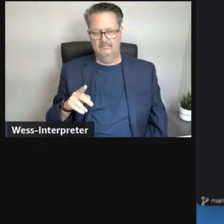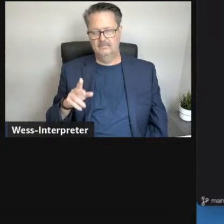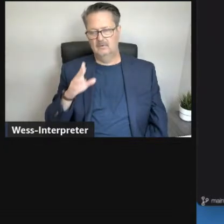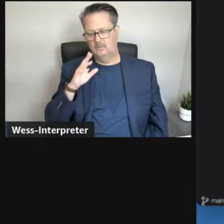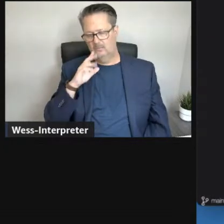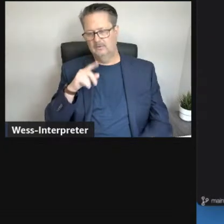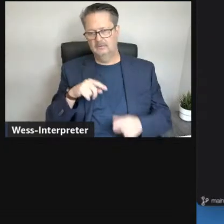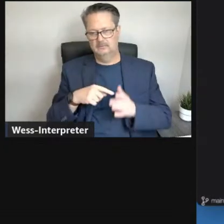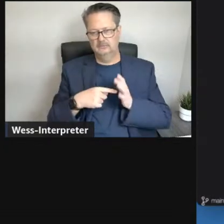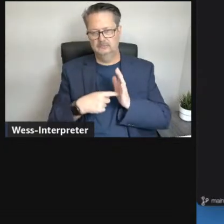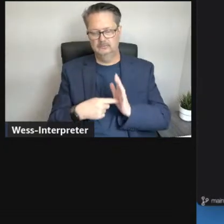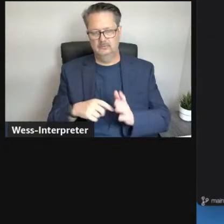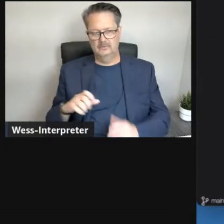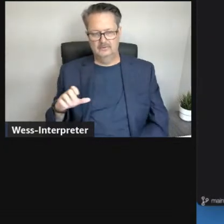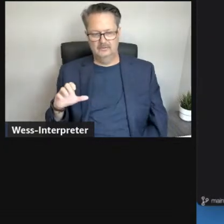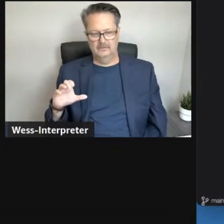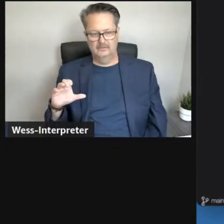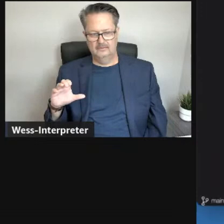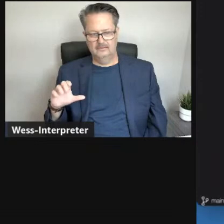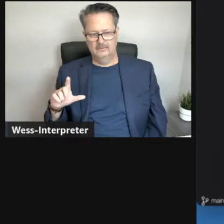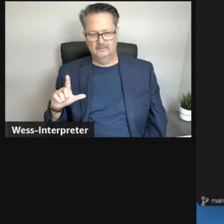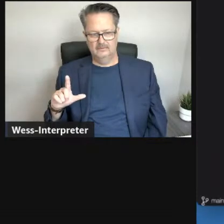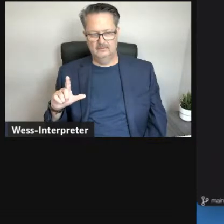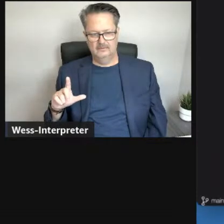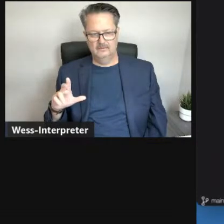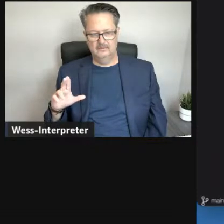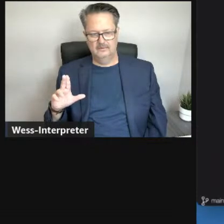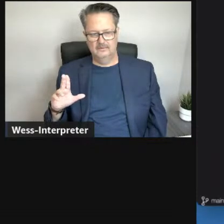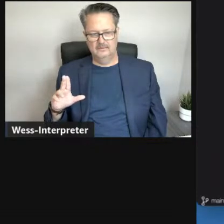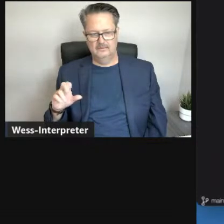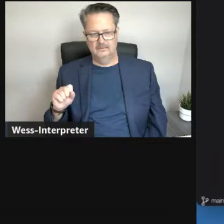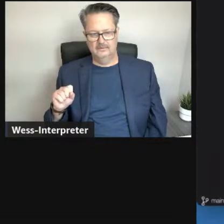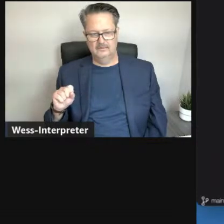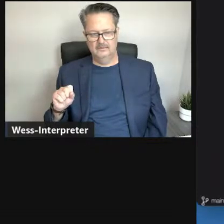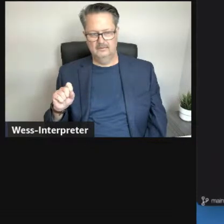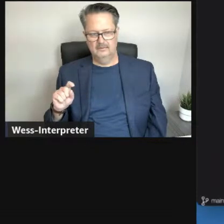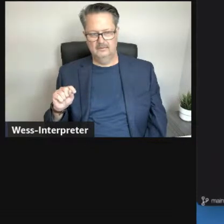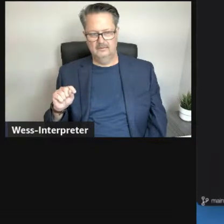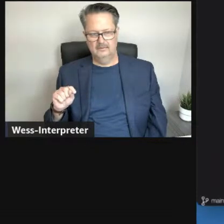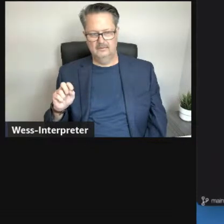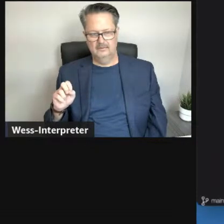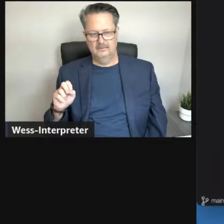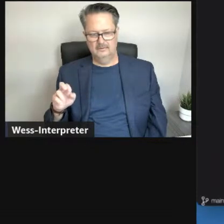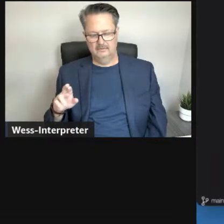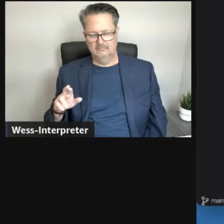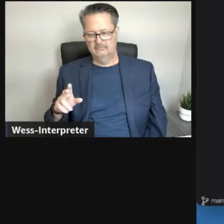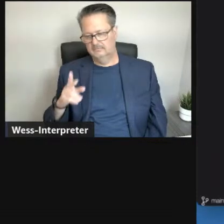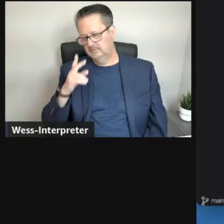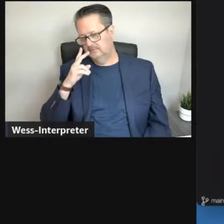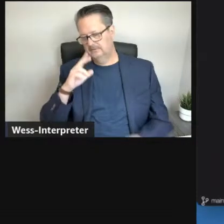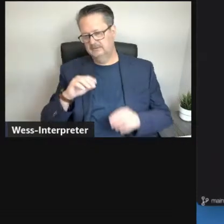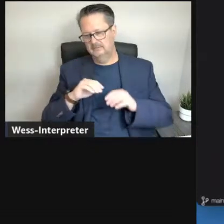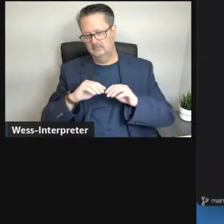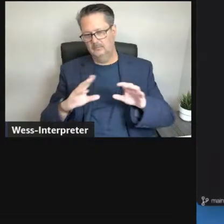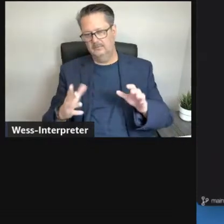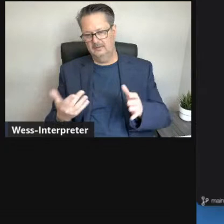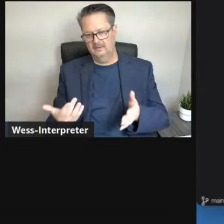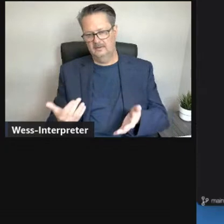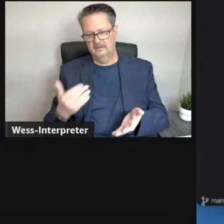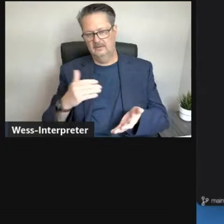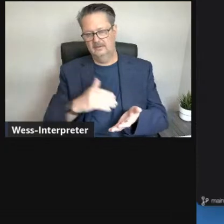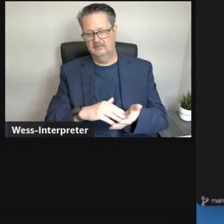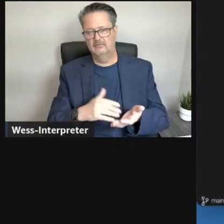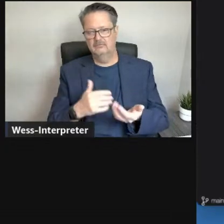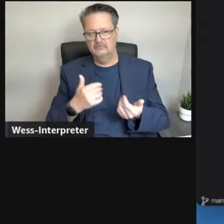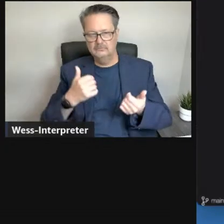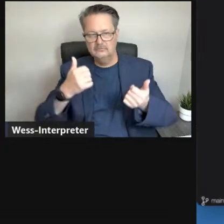cluster will automatically reconcile the state and scale down the deployment again. So give it a